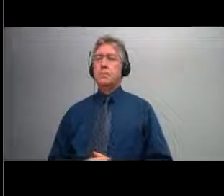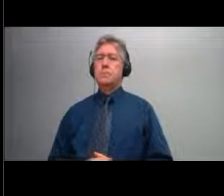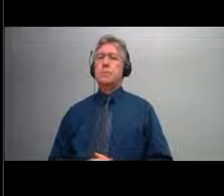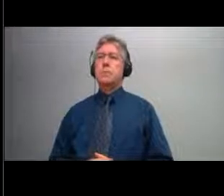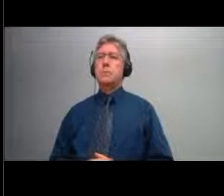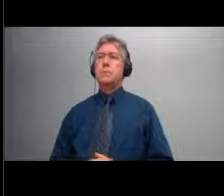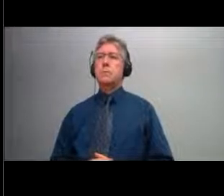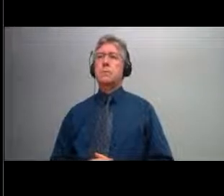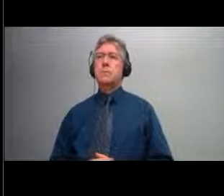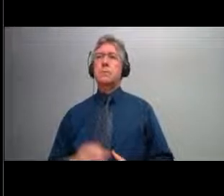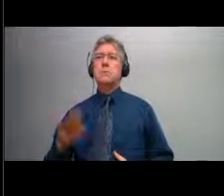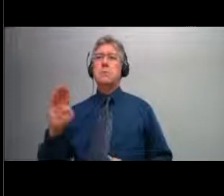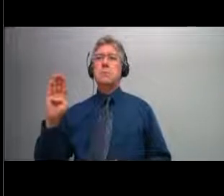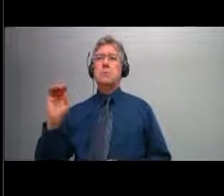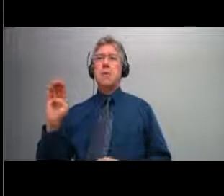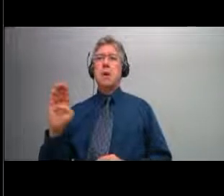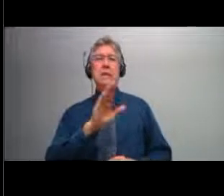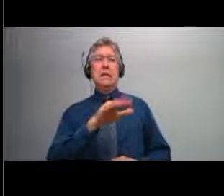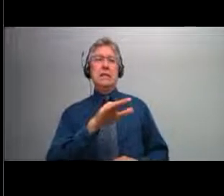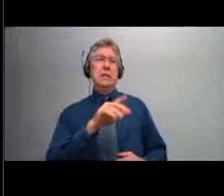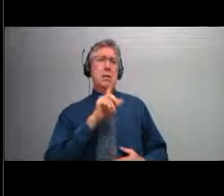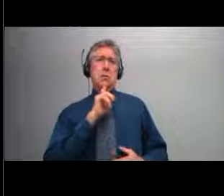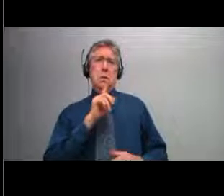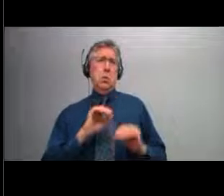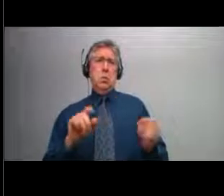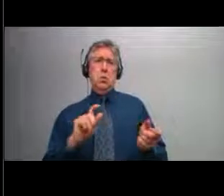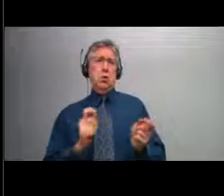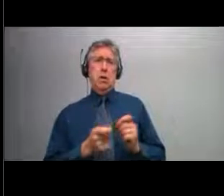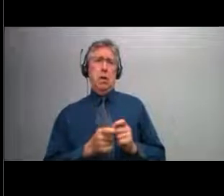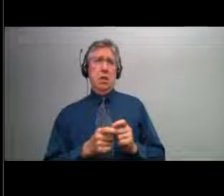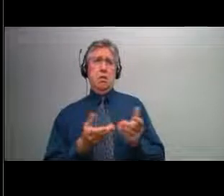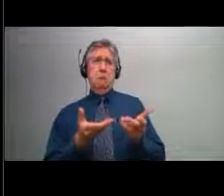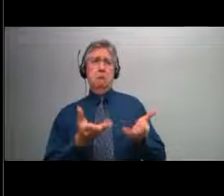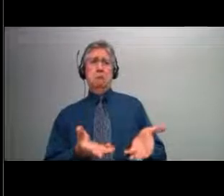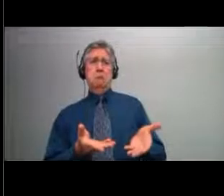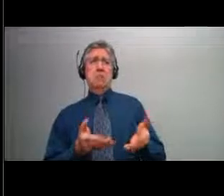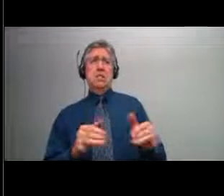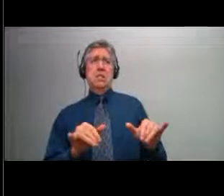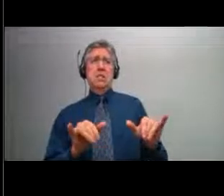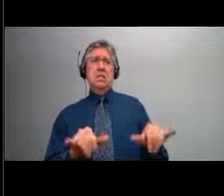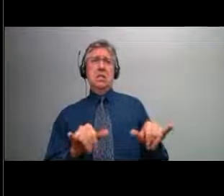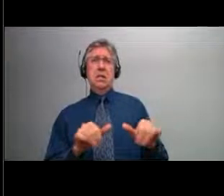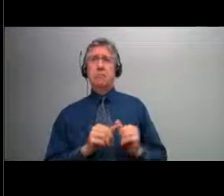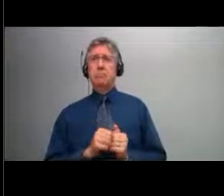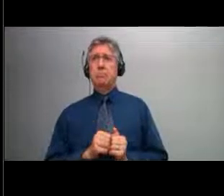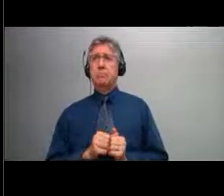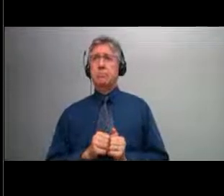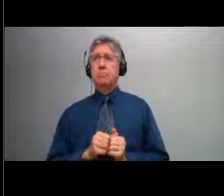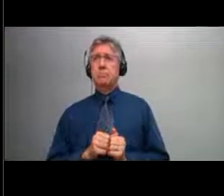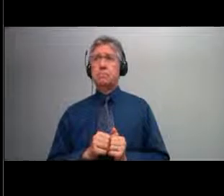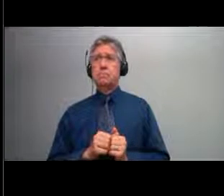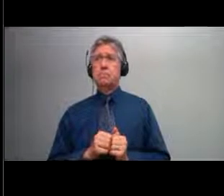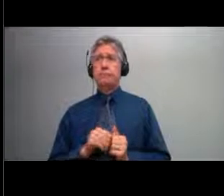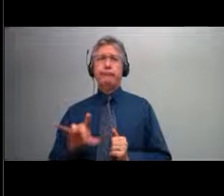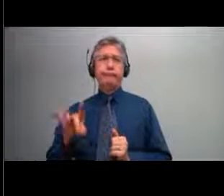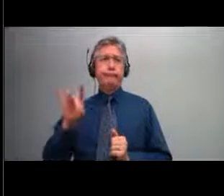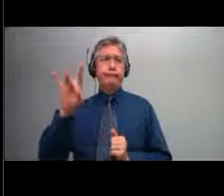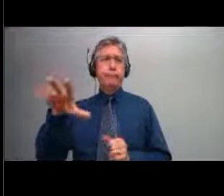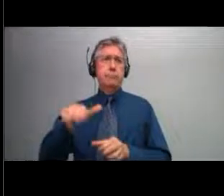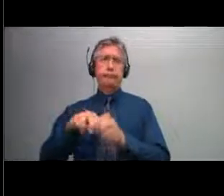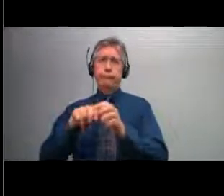Yeah, just to clarify, there's really no change to the access that's out there today. The kiss and ride currently